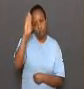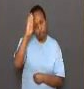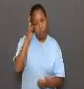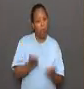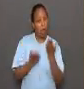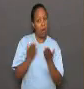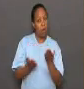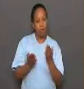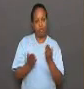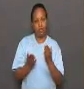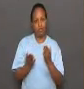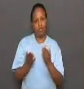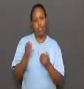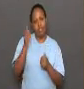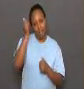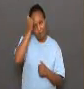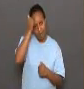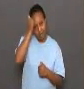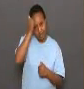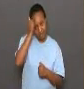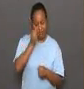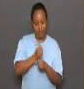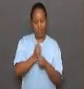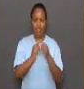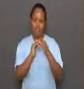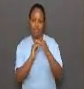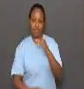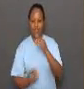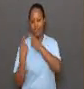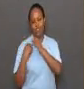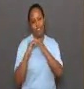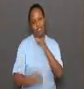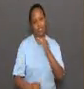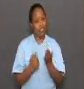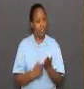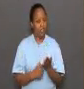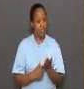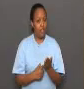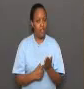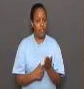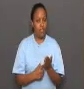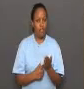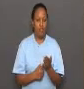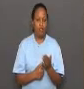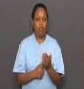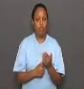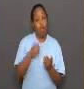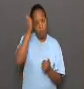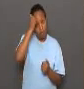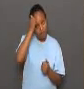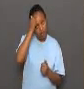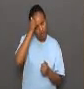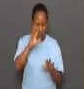might reduce Abebe's duties. This is a consequence that Abebe must